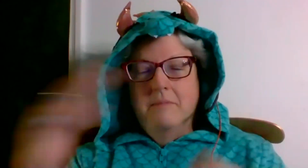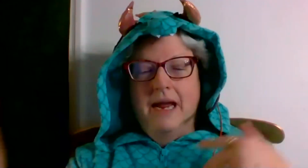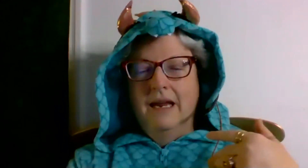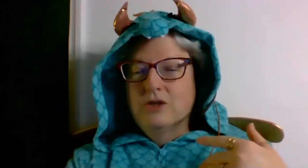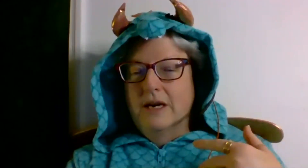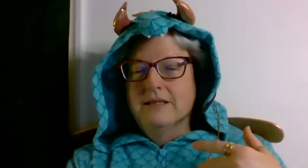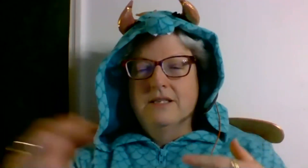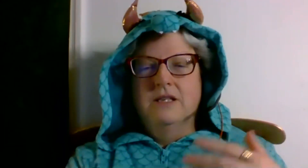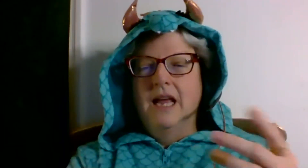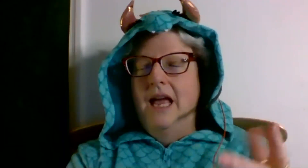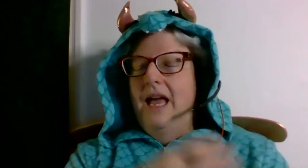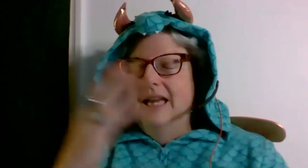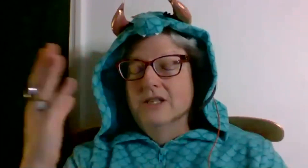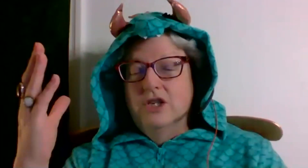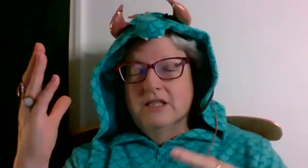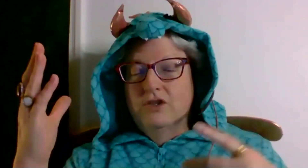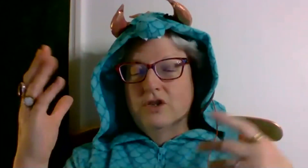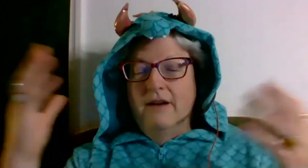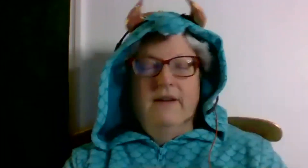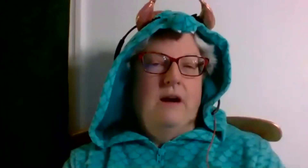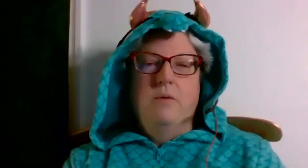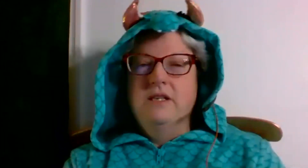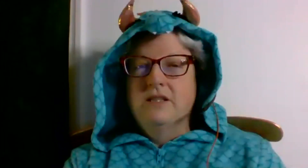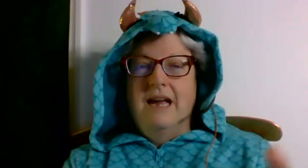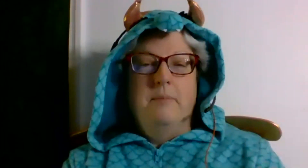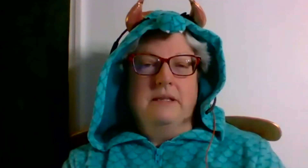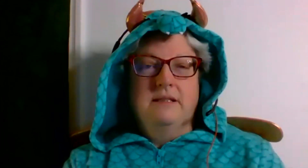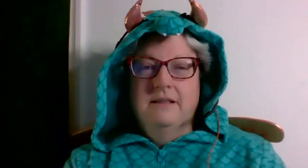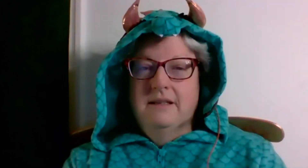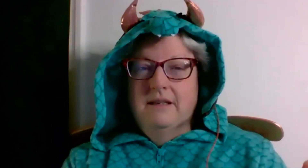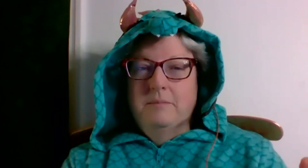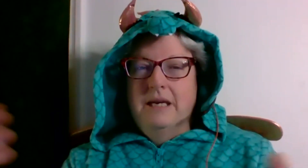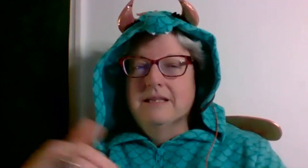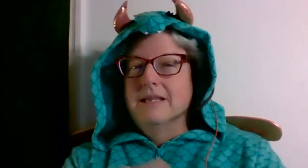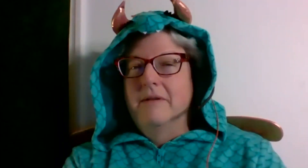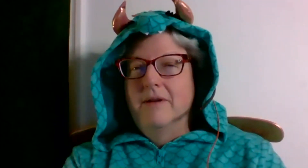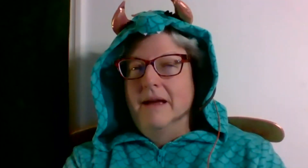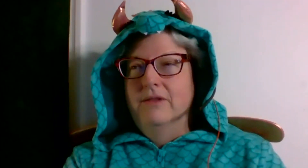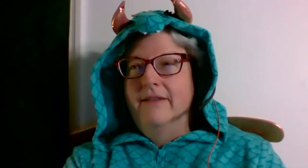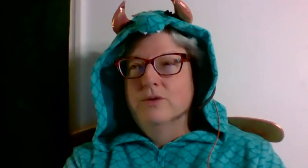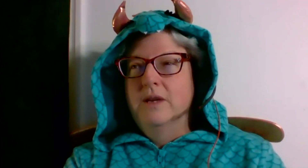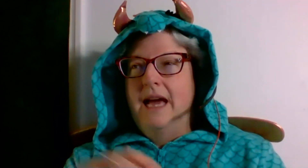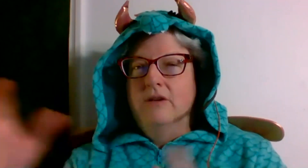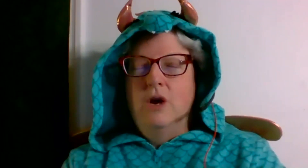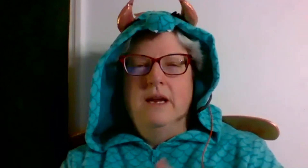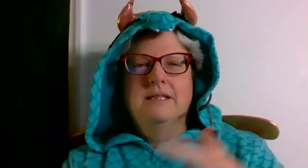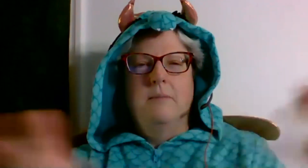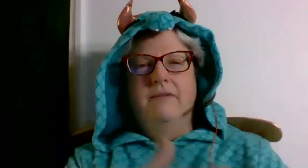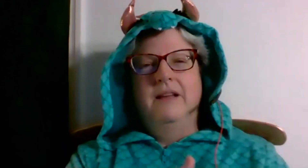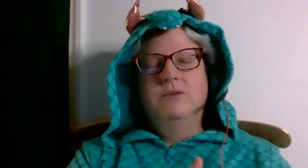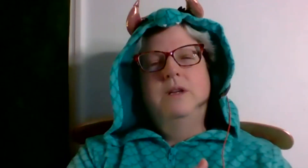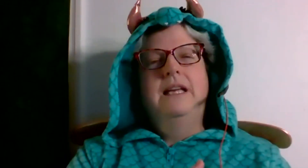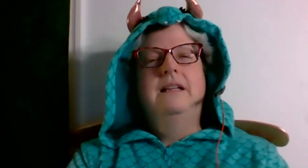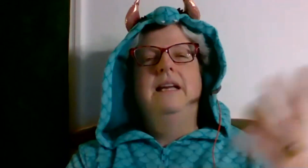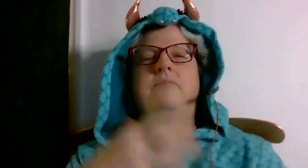because they're making a transition and just trying to figure out what just happened. Because some of them have left without knowing, some